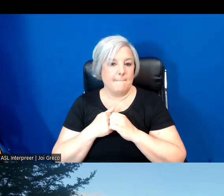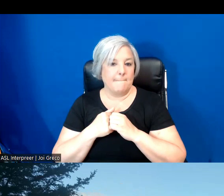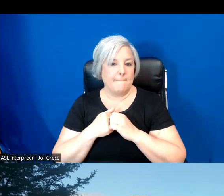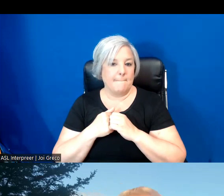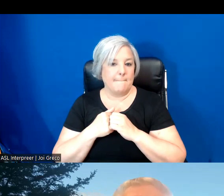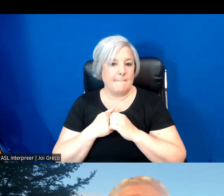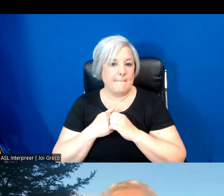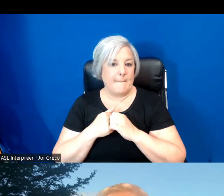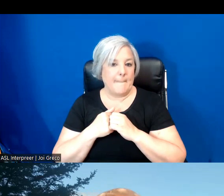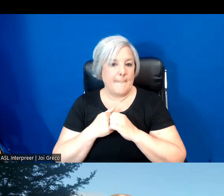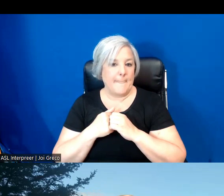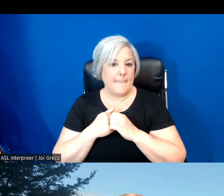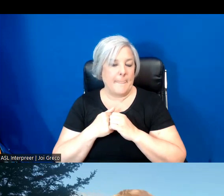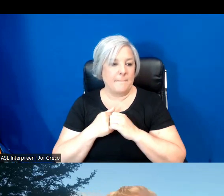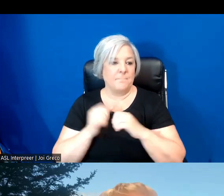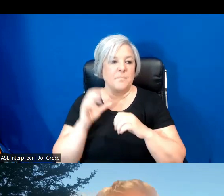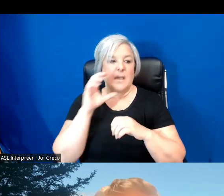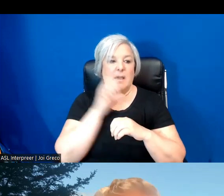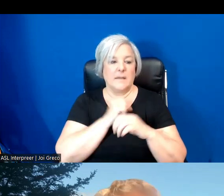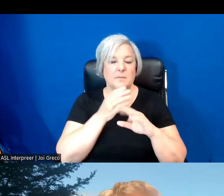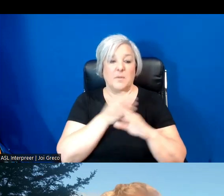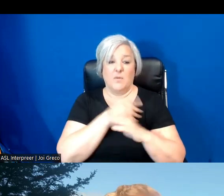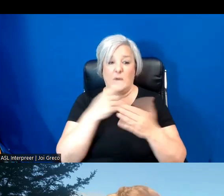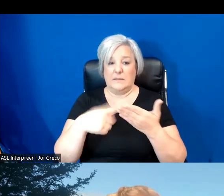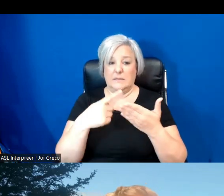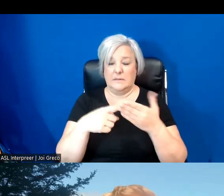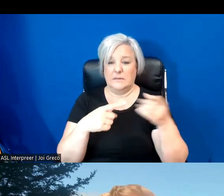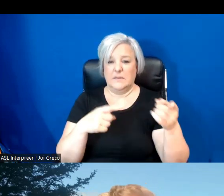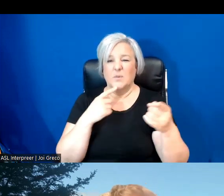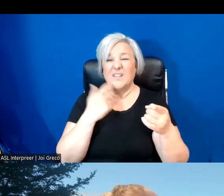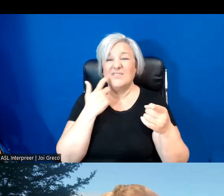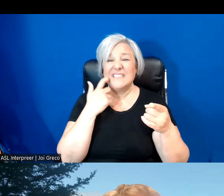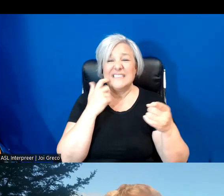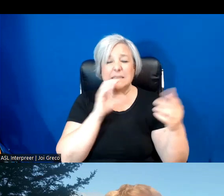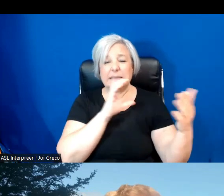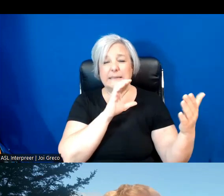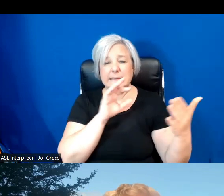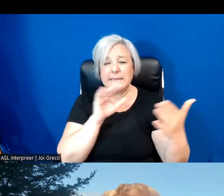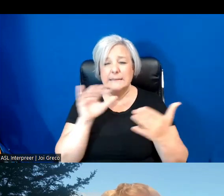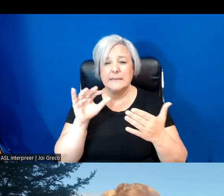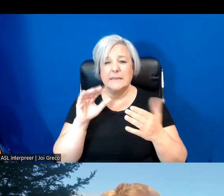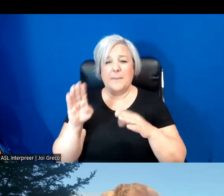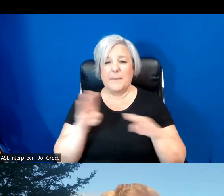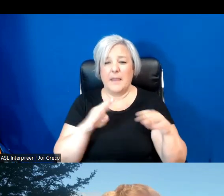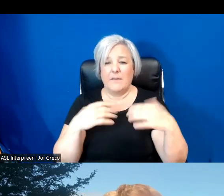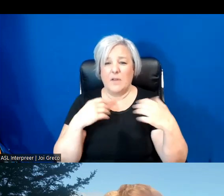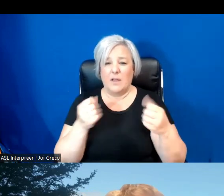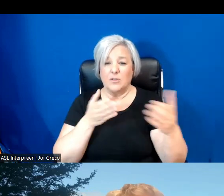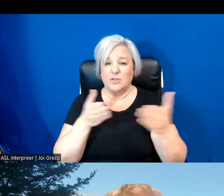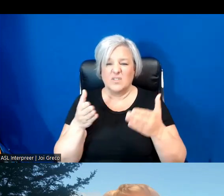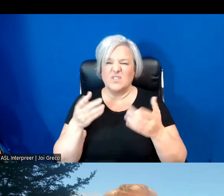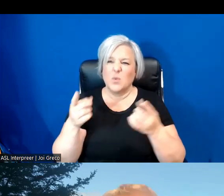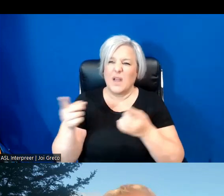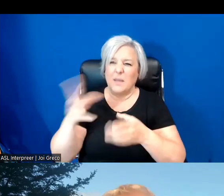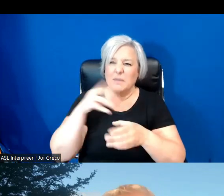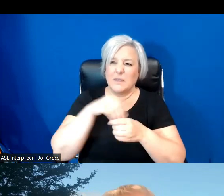So I guess before I move into this, we recently did a scan about what behavioral health services are happening in